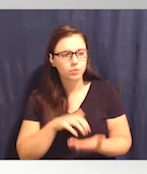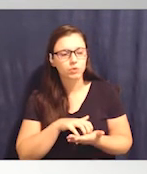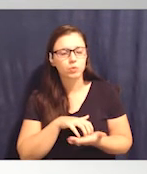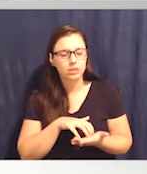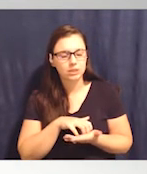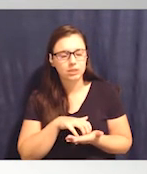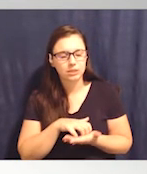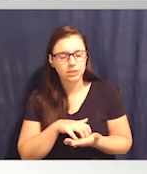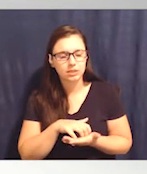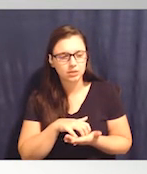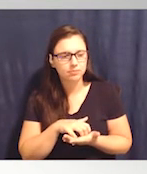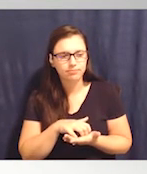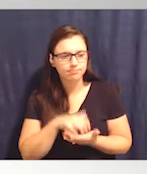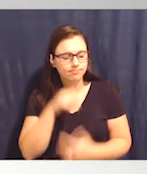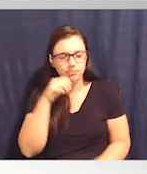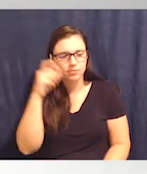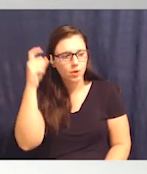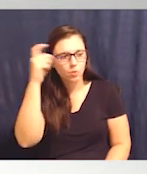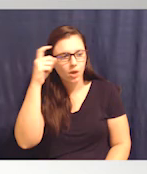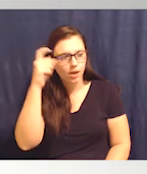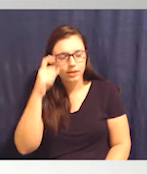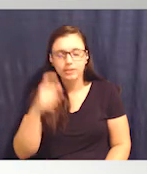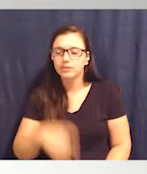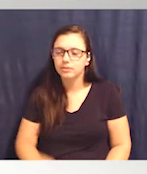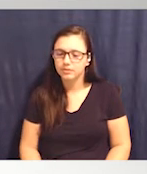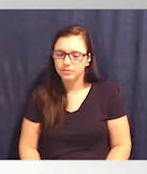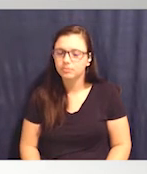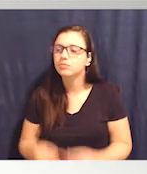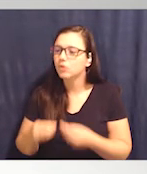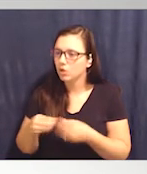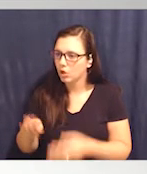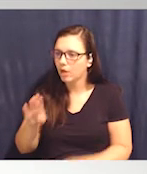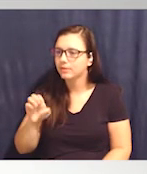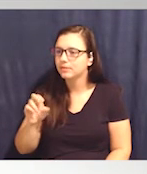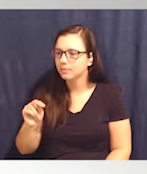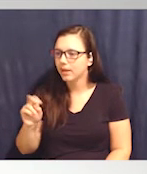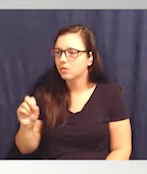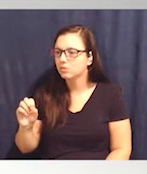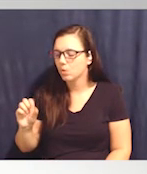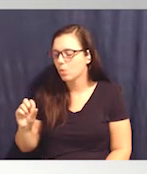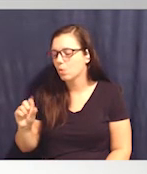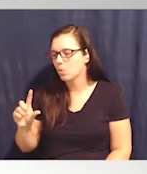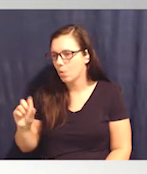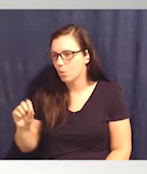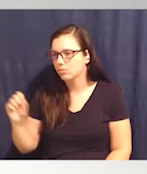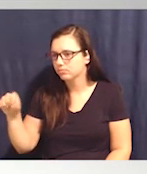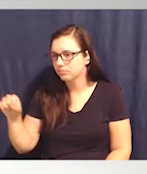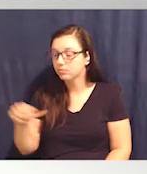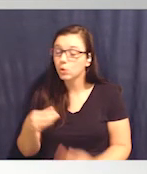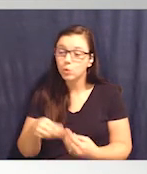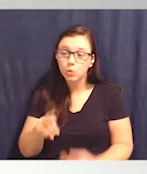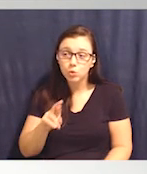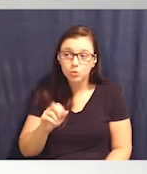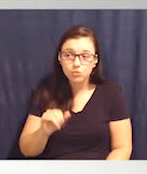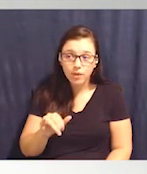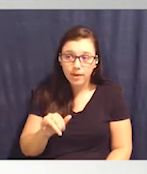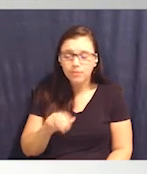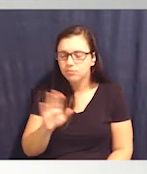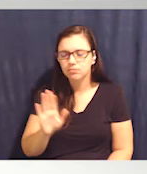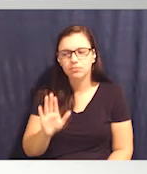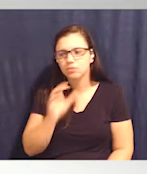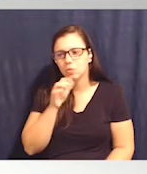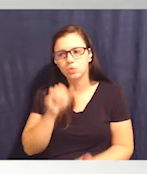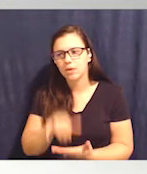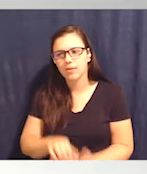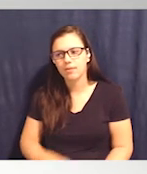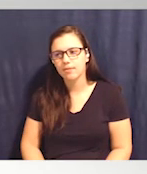unwise. Lost Ben Solo, you did. Lose Rey, we must not. I can't be what